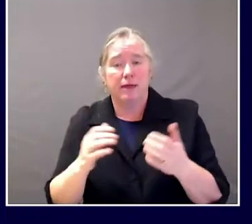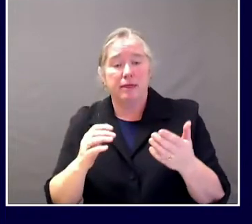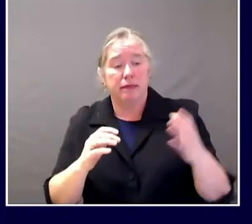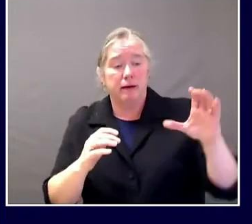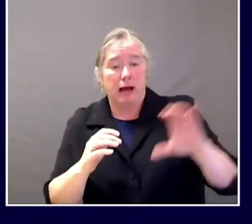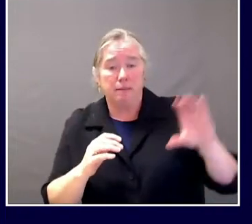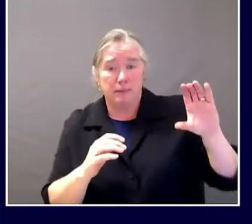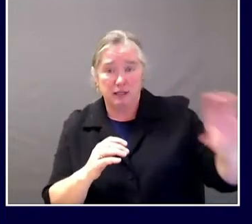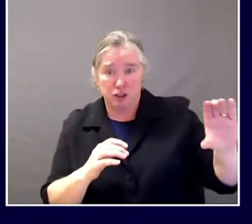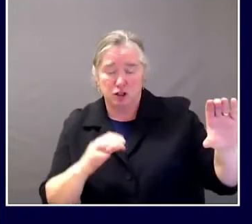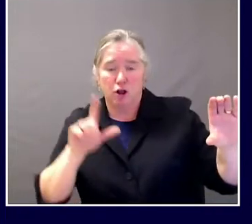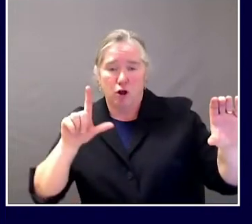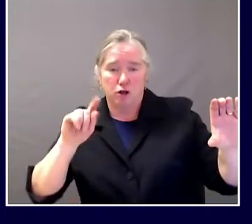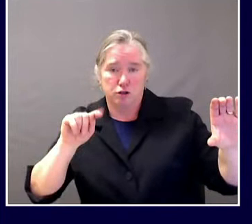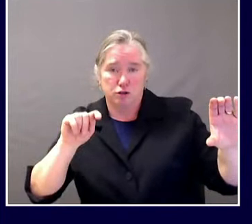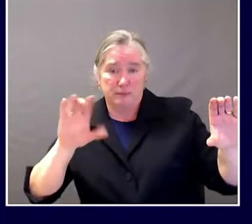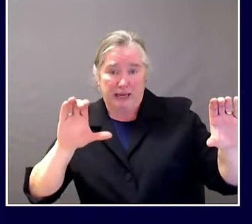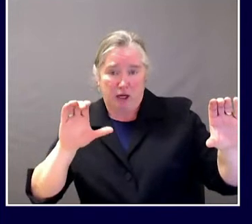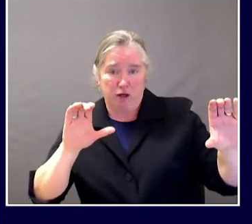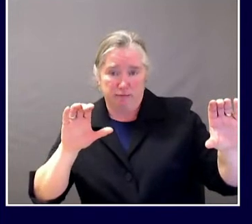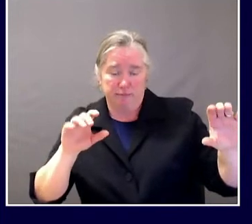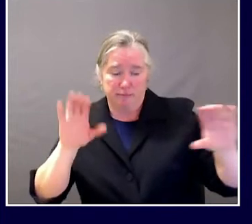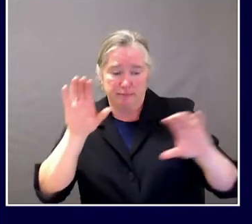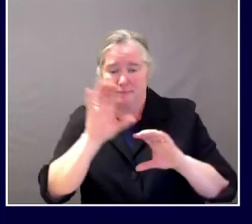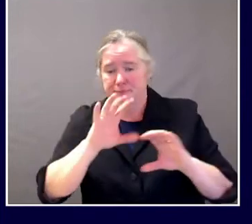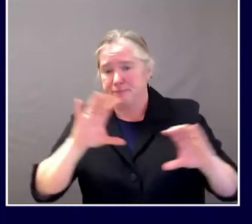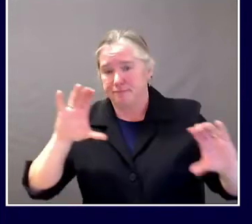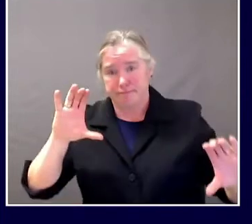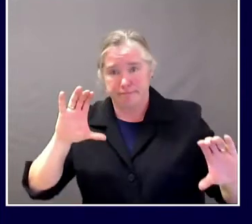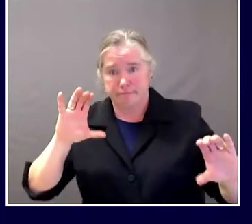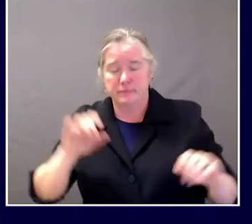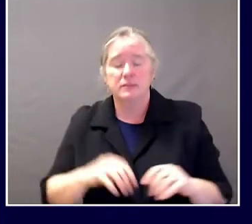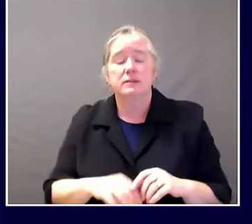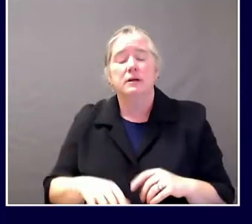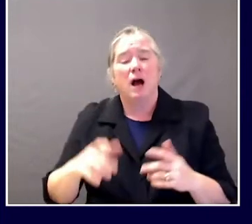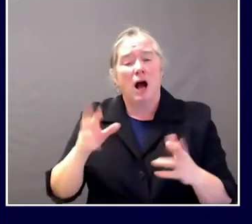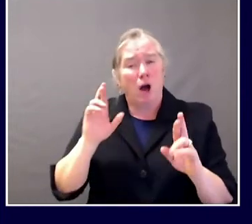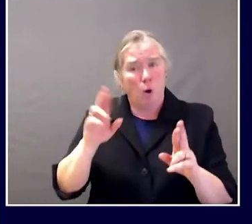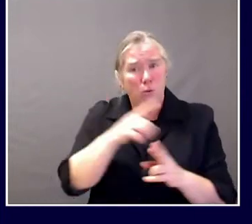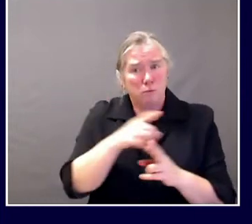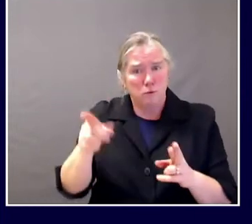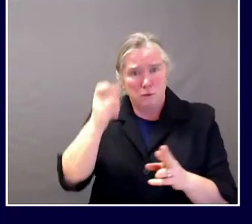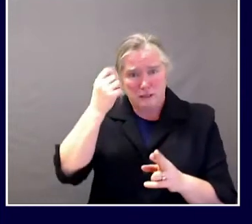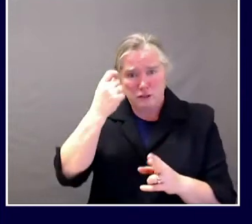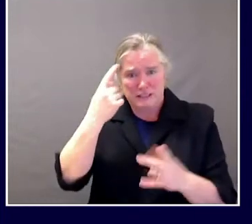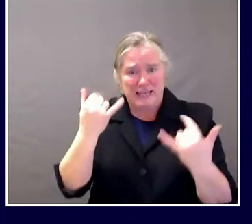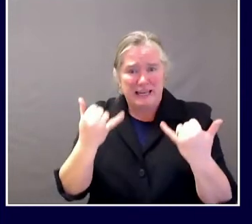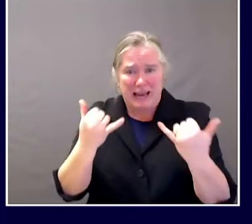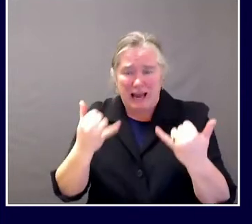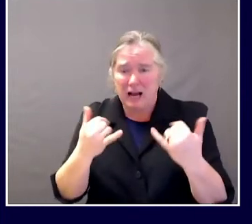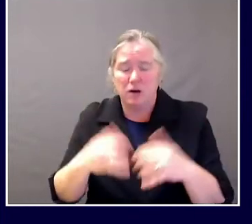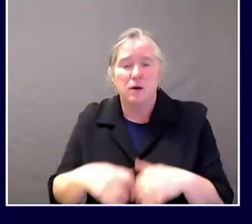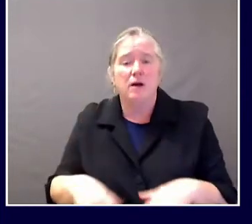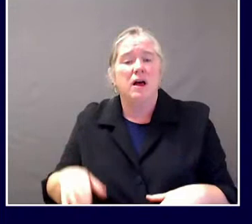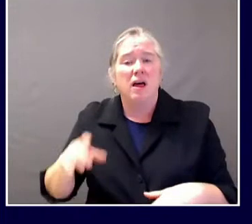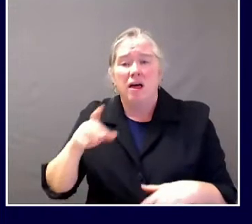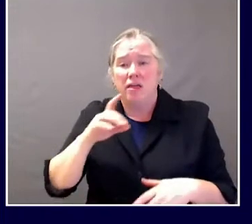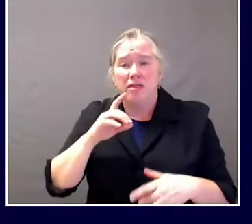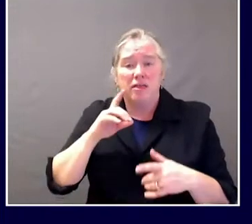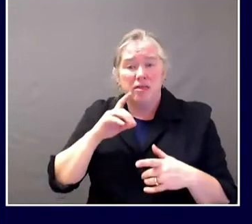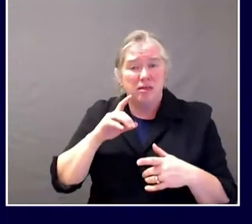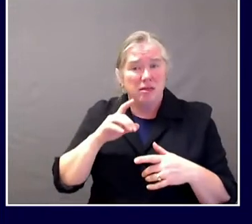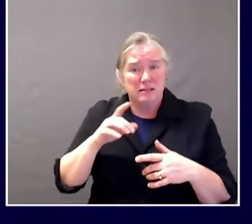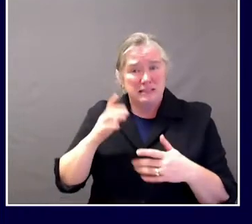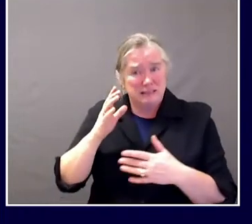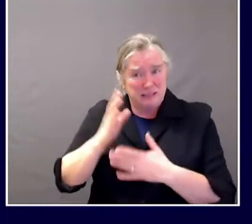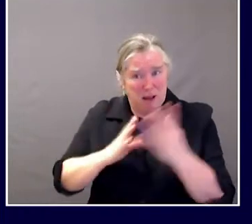the notion that there are doses, boxes, thousands of cases of vaccine somehow sitting on a shelf in Maine that